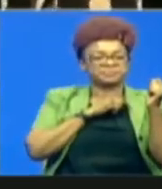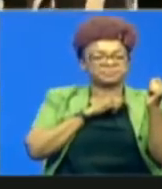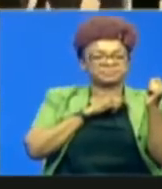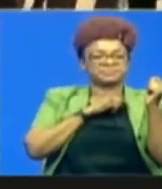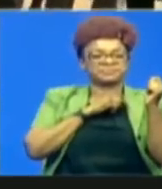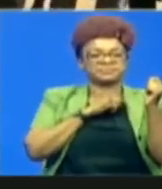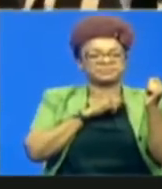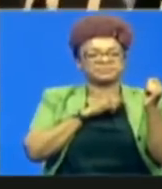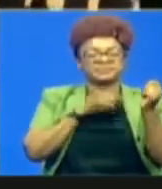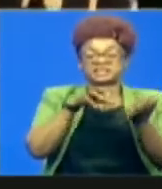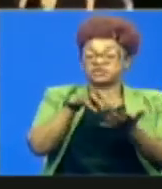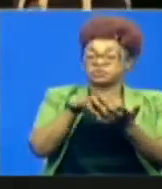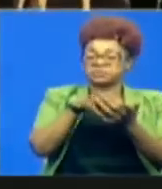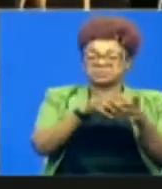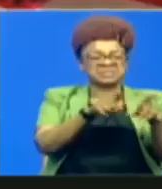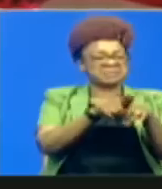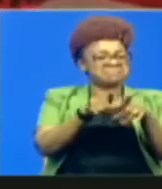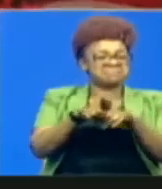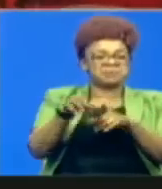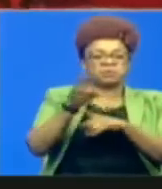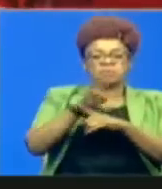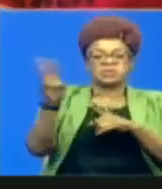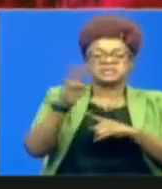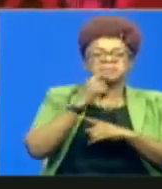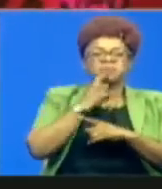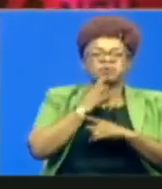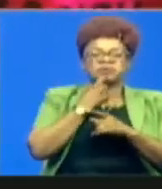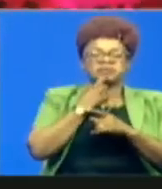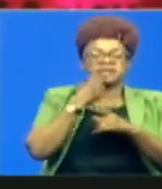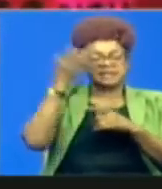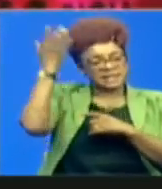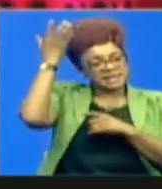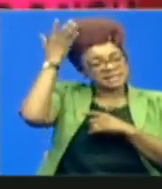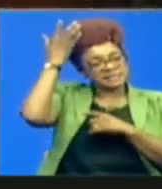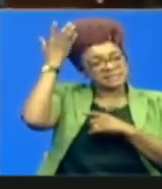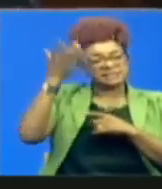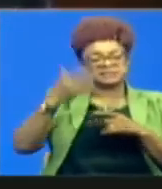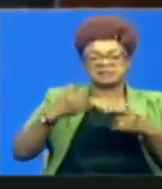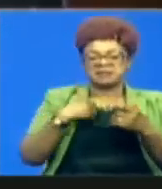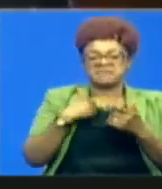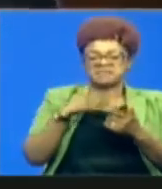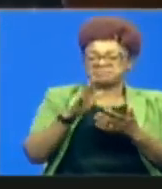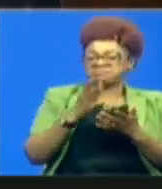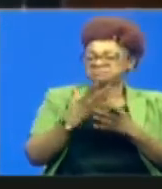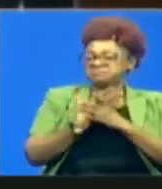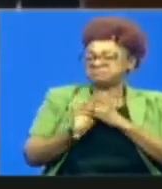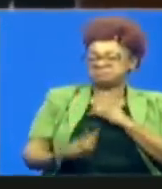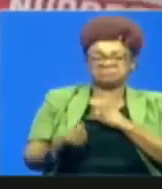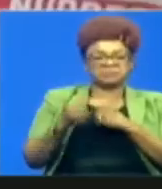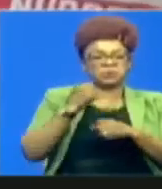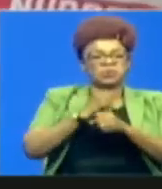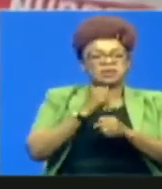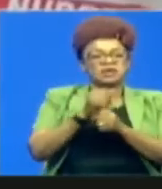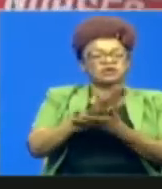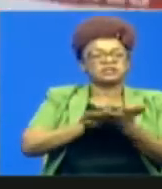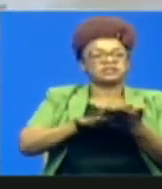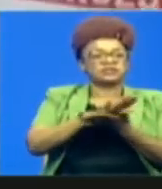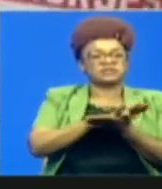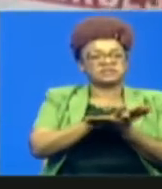The situation was the same in West Pokot, with nurses expressing their discontent with their working conditions.